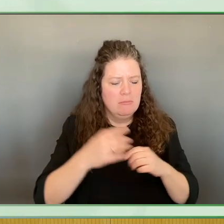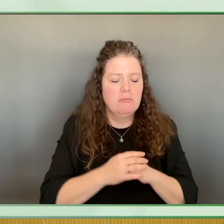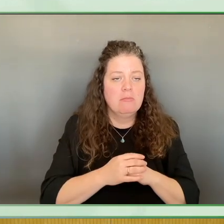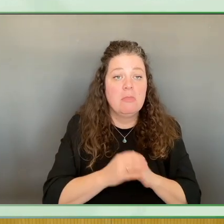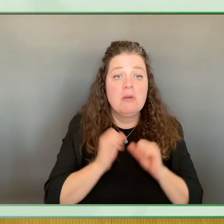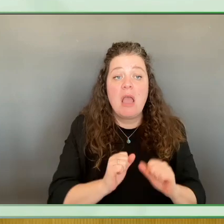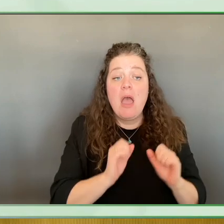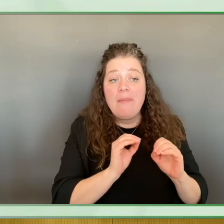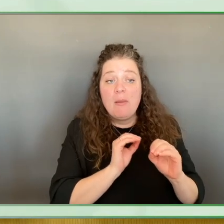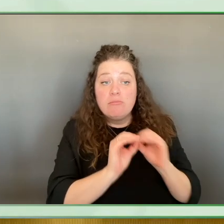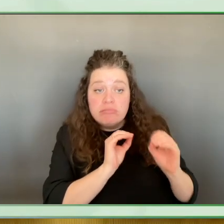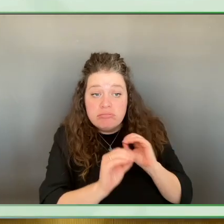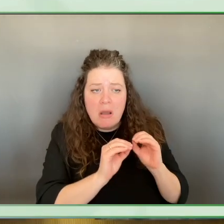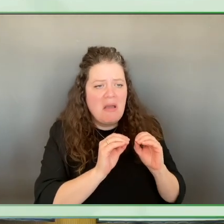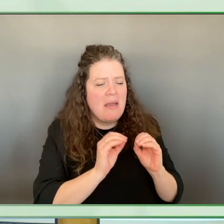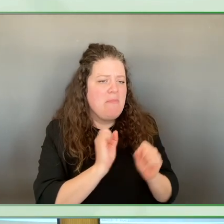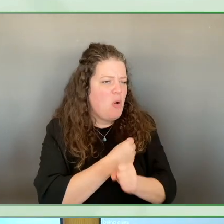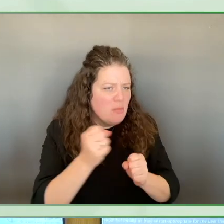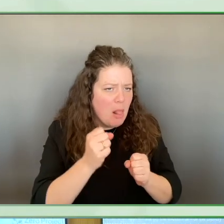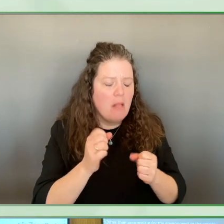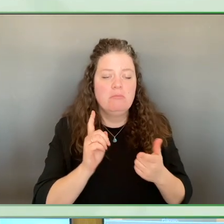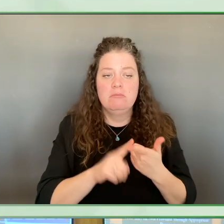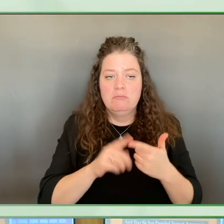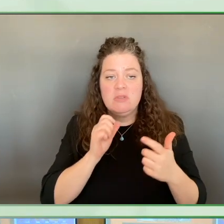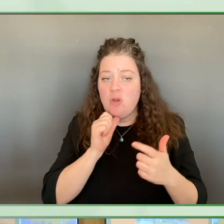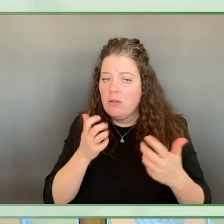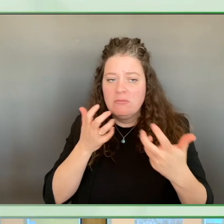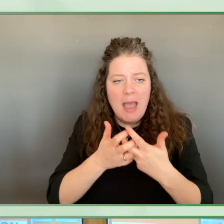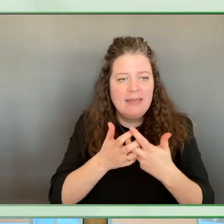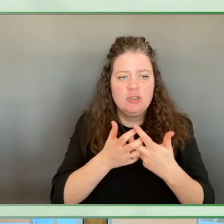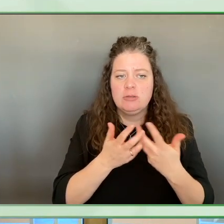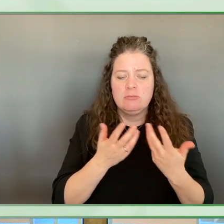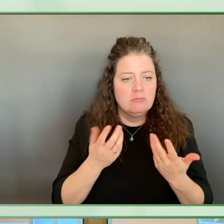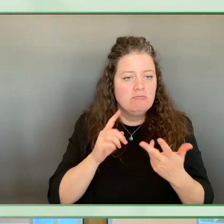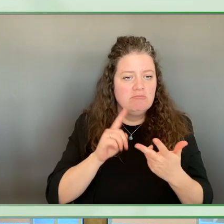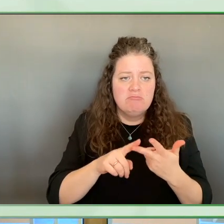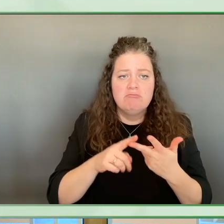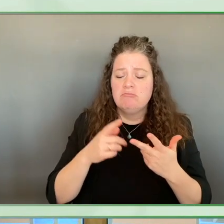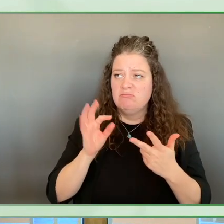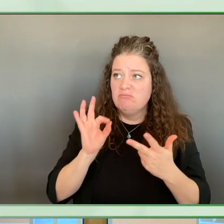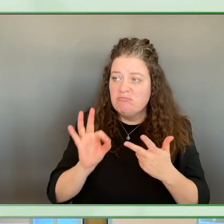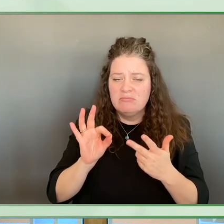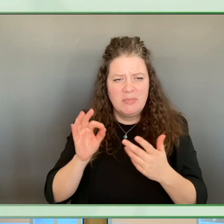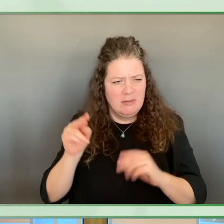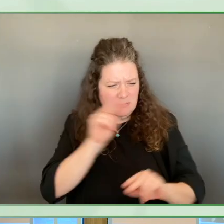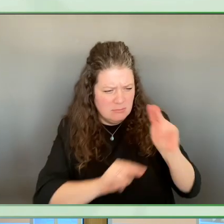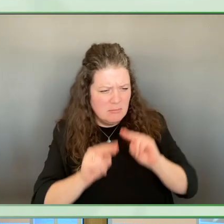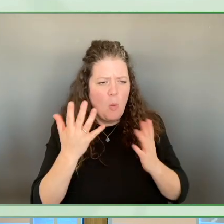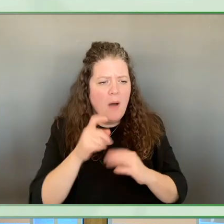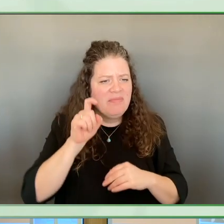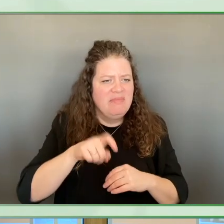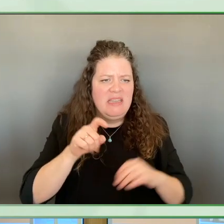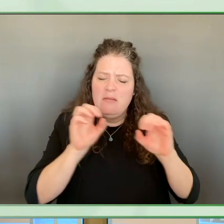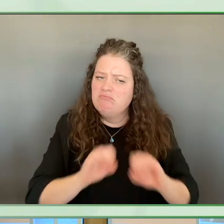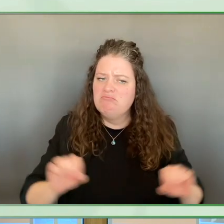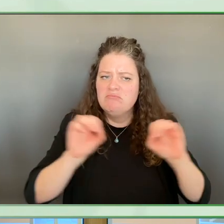that they're being given, and they're not provided through appropriate processes. This is the reason we started Care Assistive Tech, with the aim